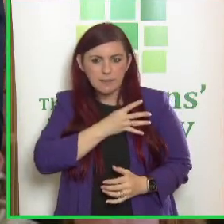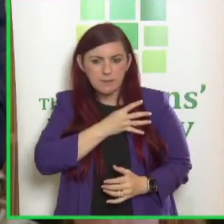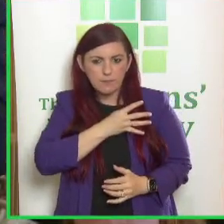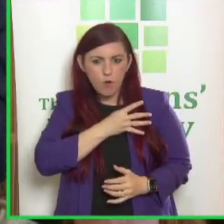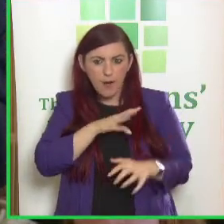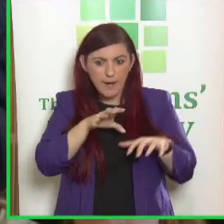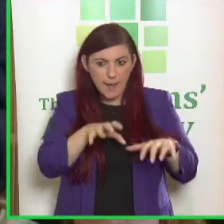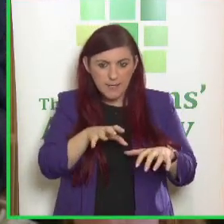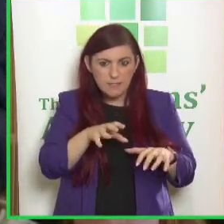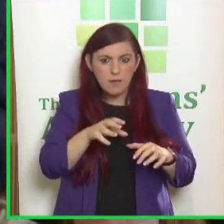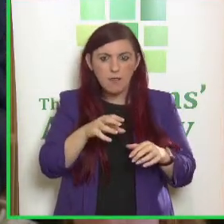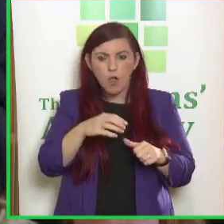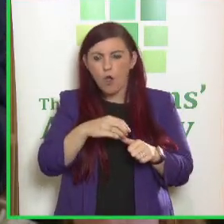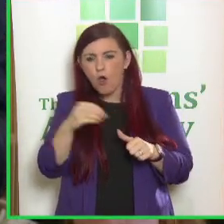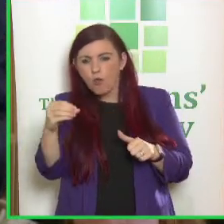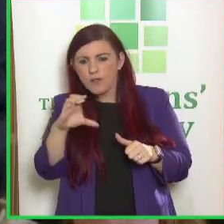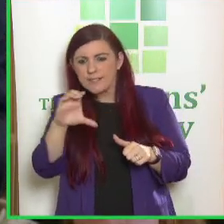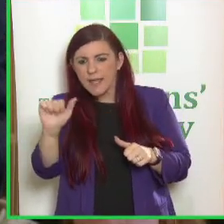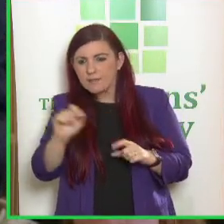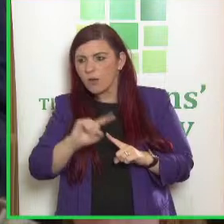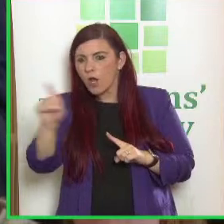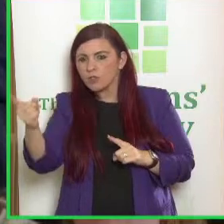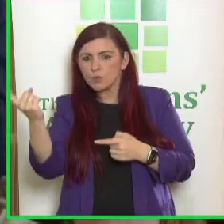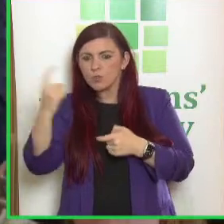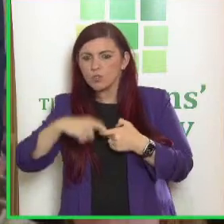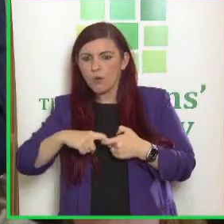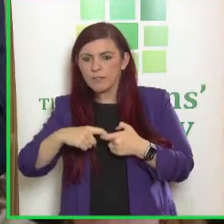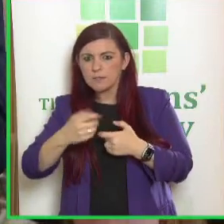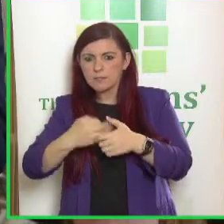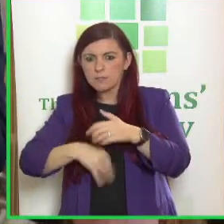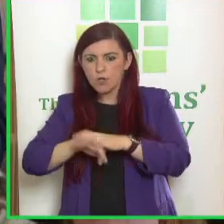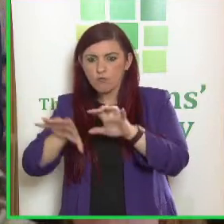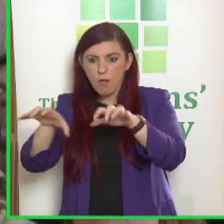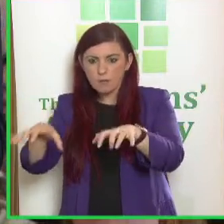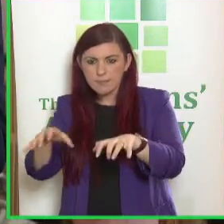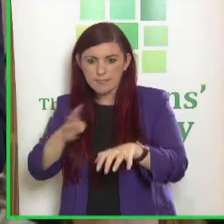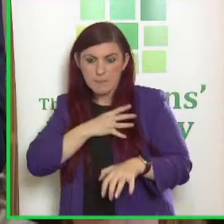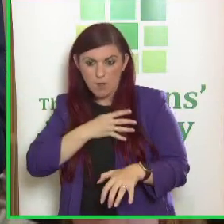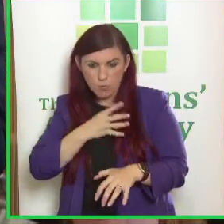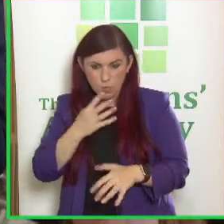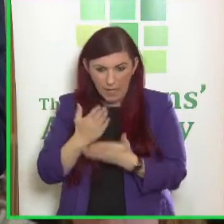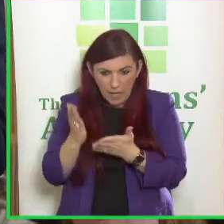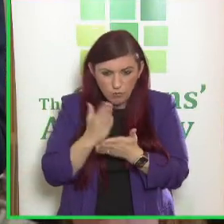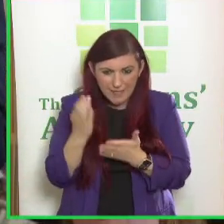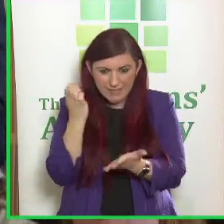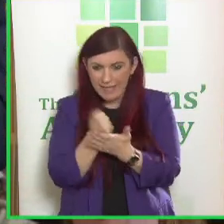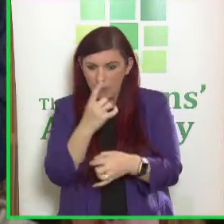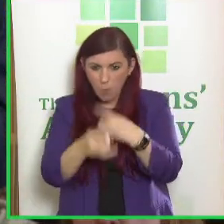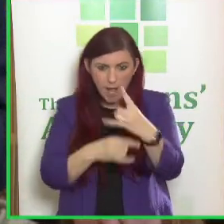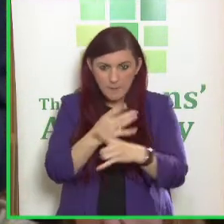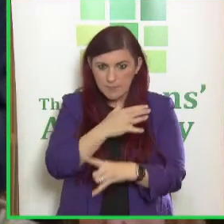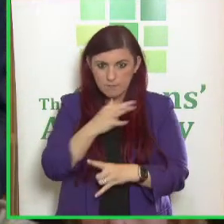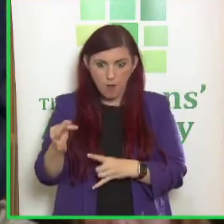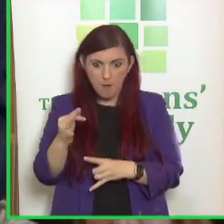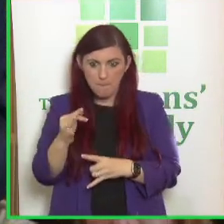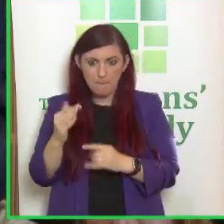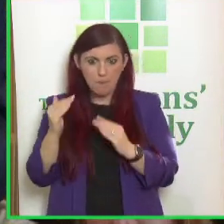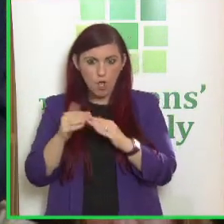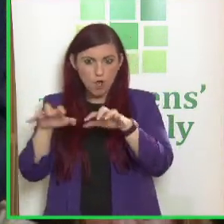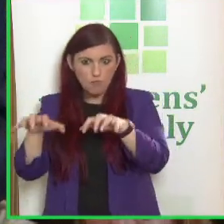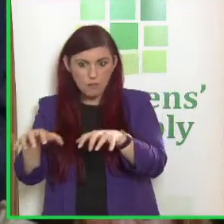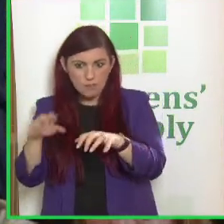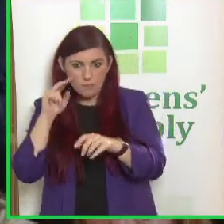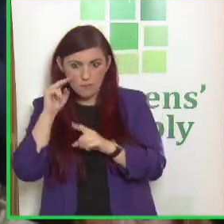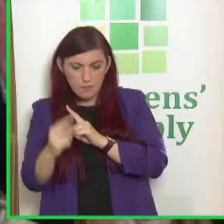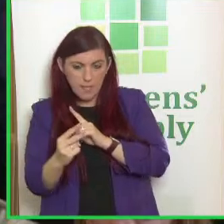gone to a joint Oireachtas committee specially established. So I just want to get a bit of clarity as to what happens next from the Oireachtas point of view. Is it a Cabinet Committee chaired